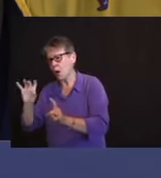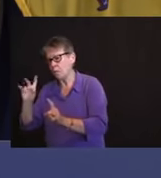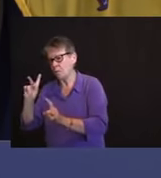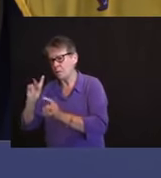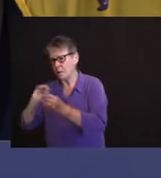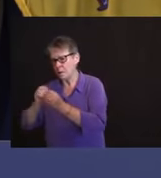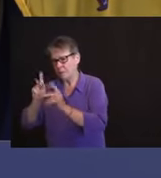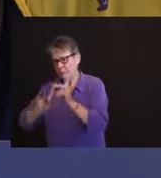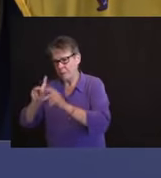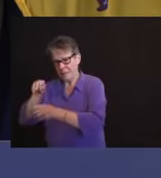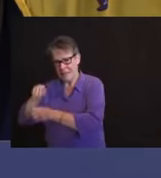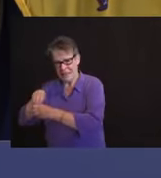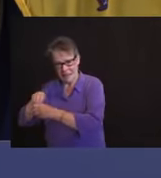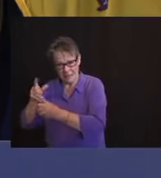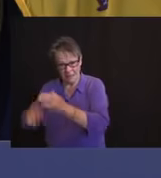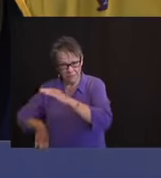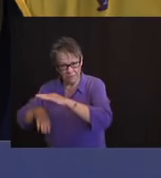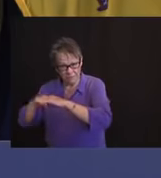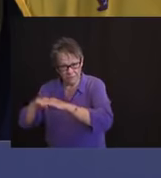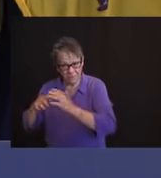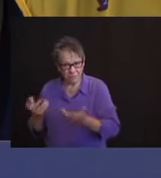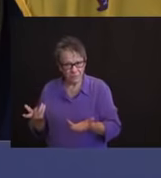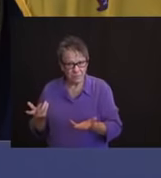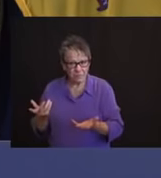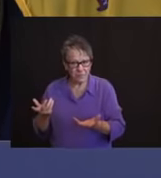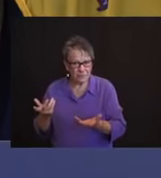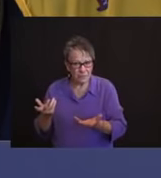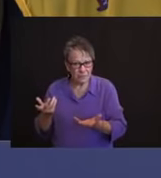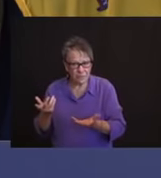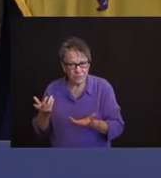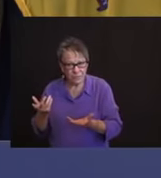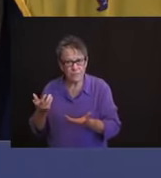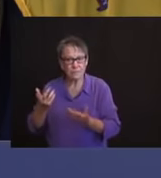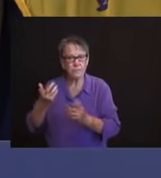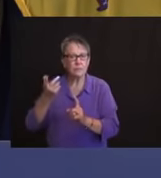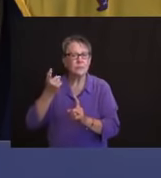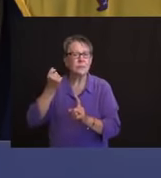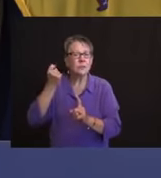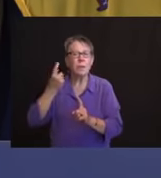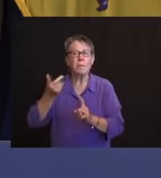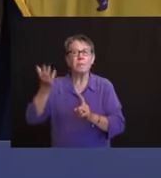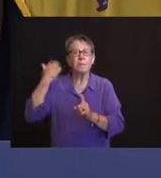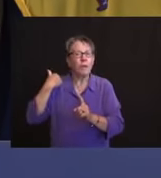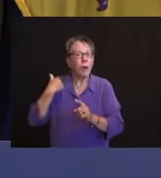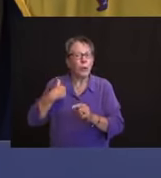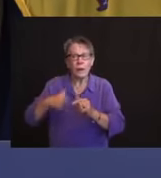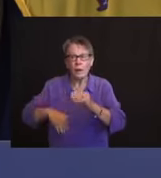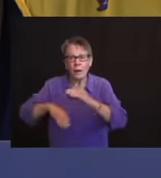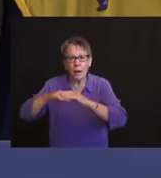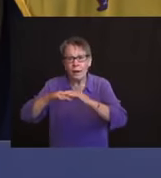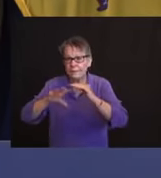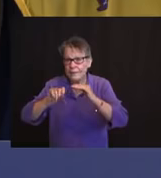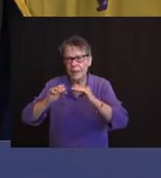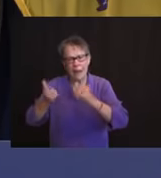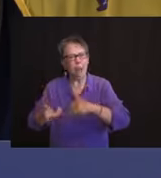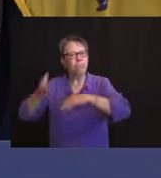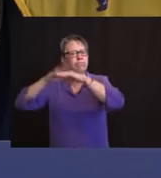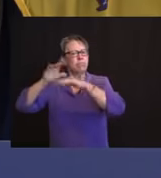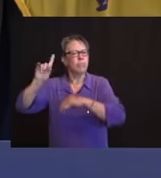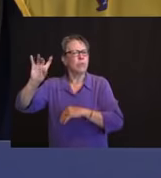50 only less than 2 weeks ago. So I hope that we're going to show that, assuming the numbers stay good, we'll continue to